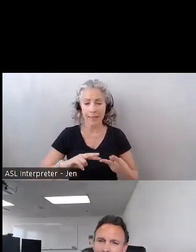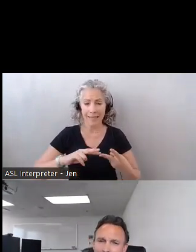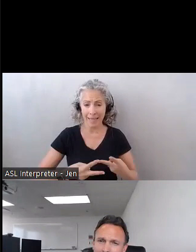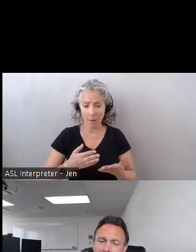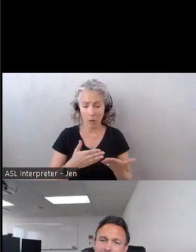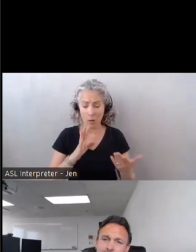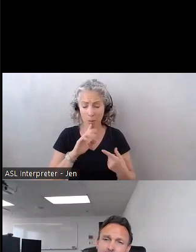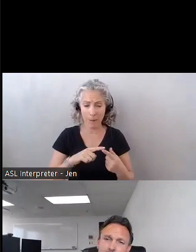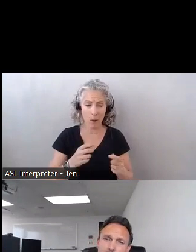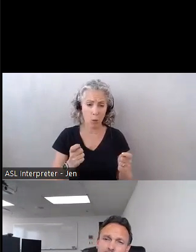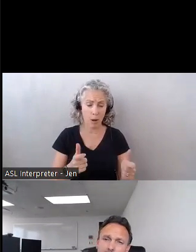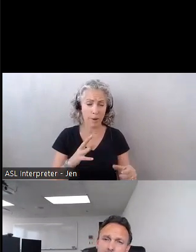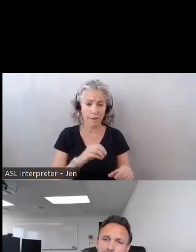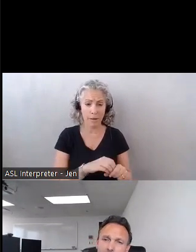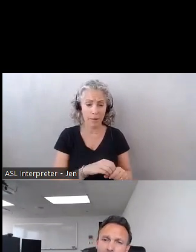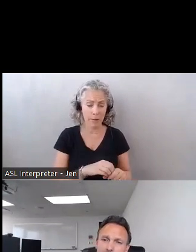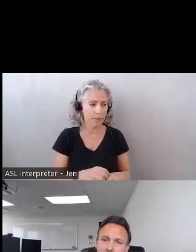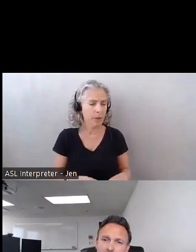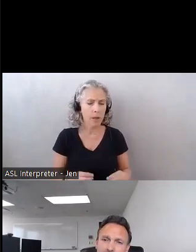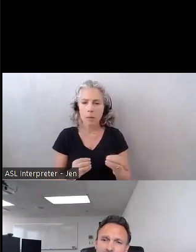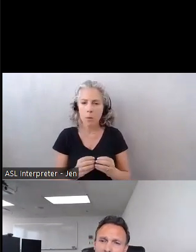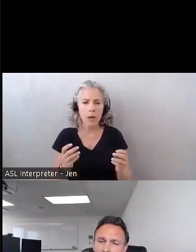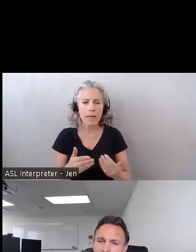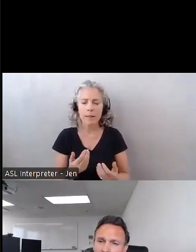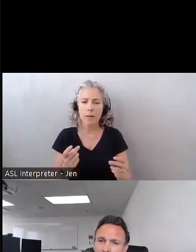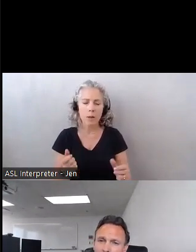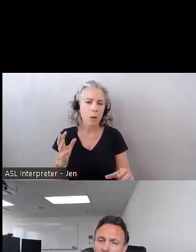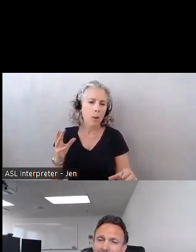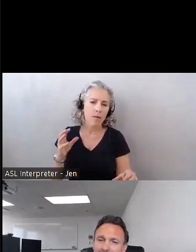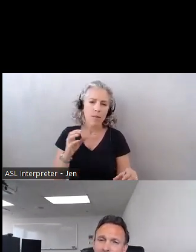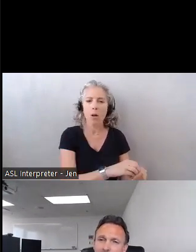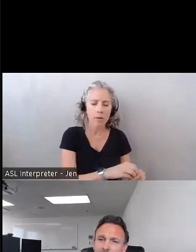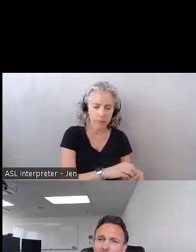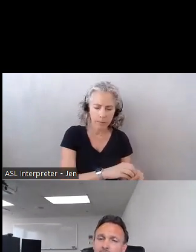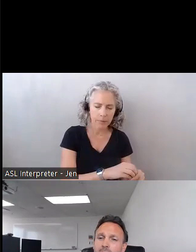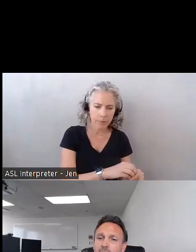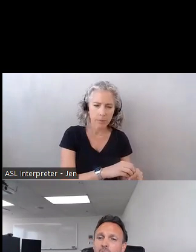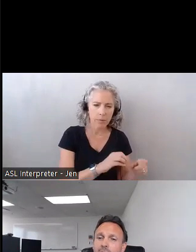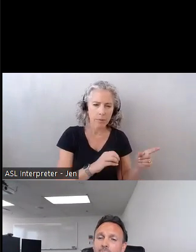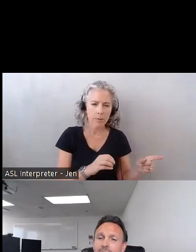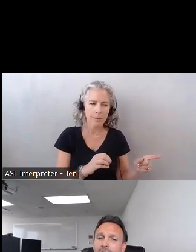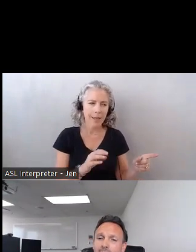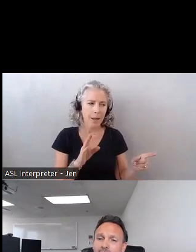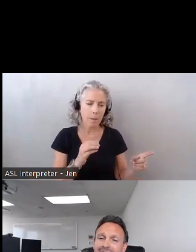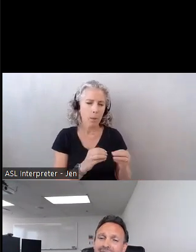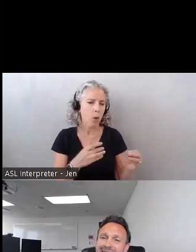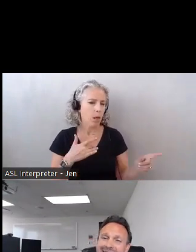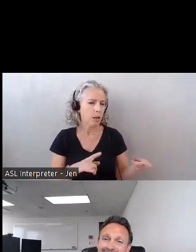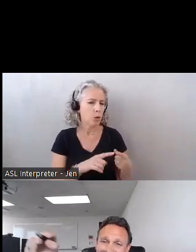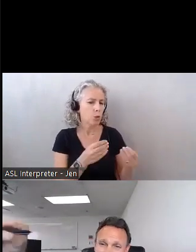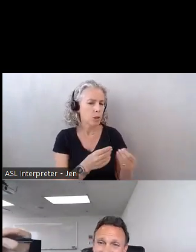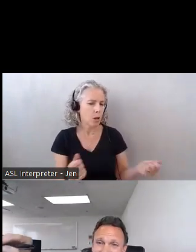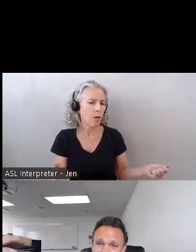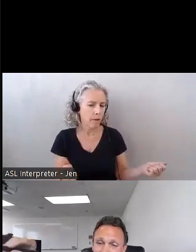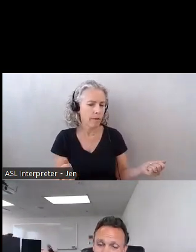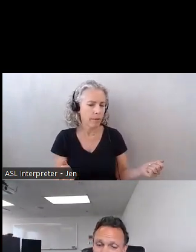rapid involvement. The sooner that we can become involved in this crisis, we know the more likely that we're going to be able to resolve it with a level of care that is